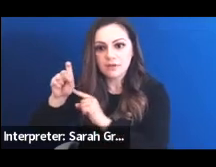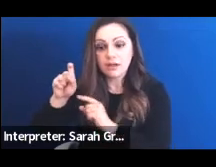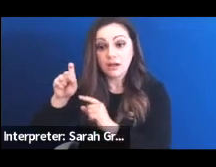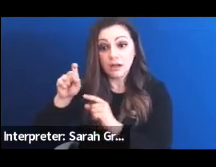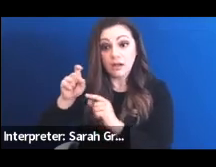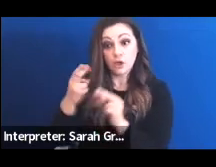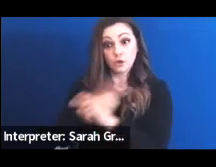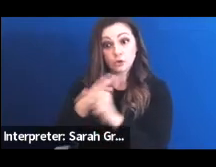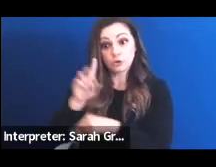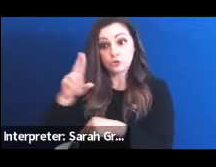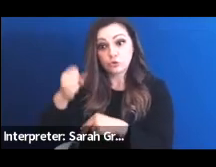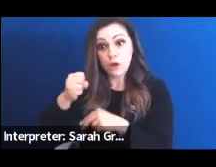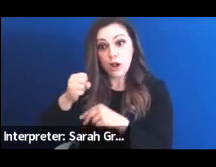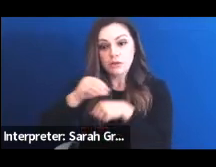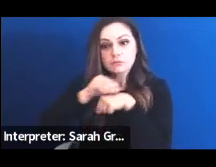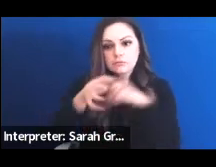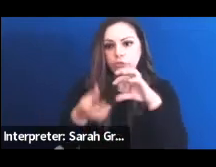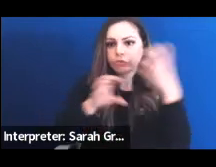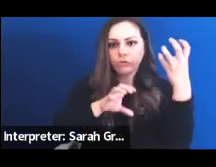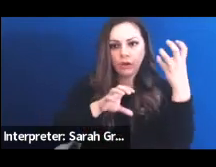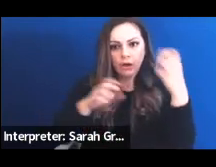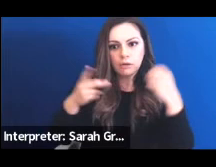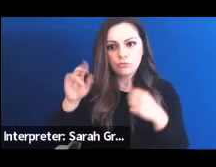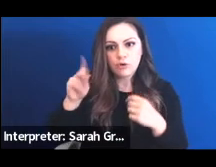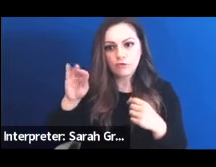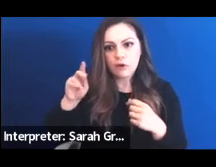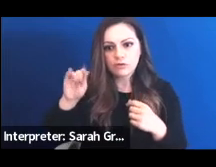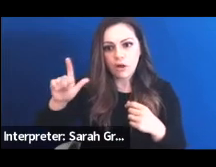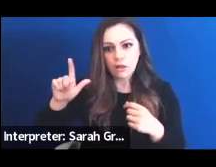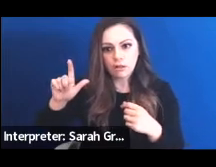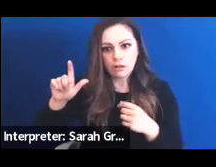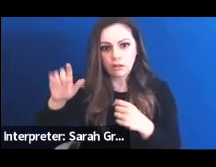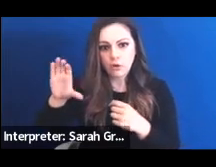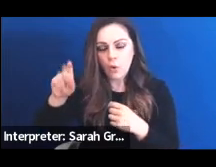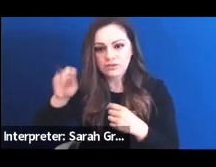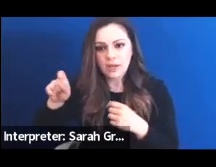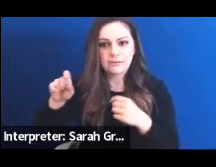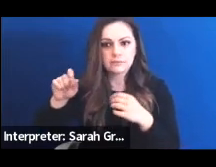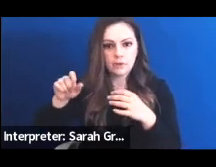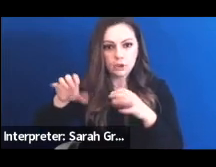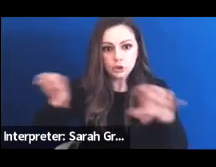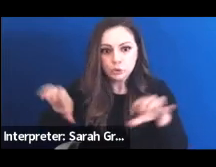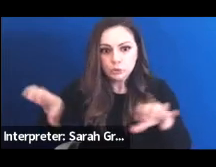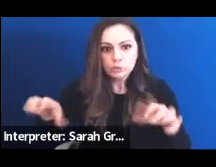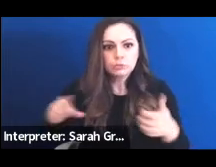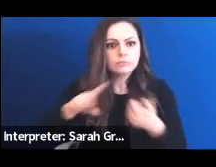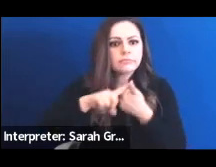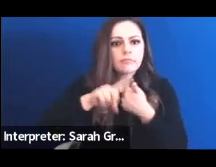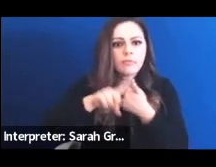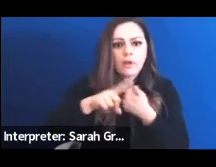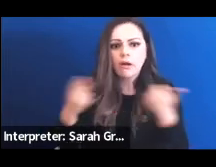far as this responsibility, consciousness, seat of self, where emotional meaning comes